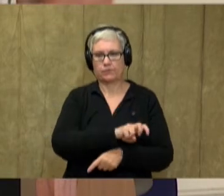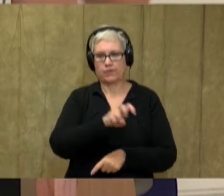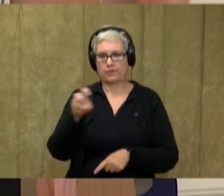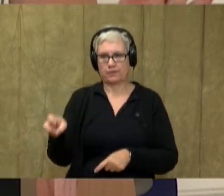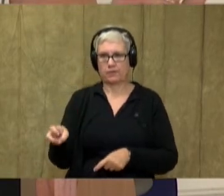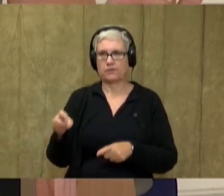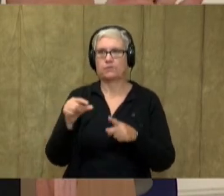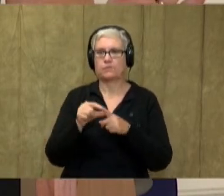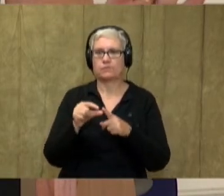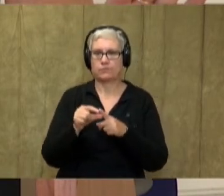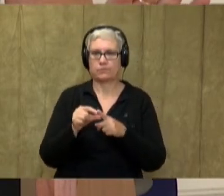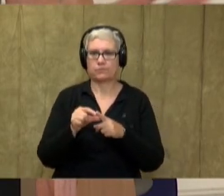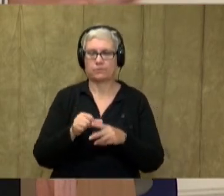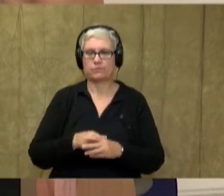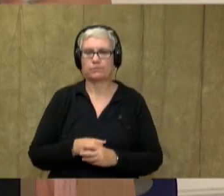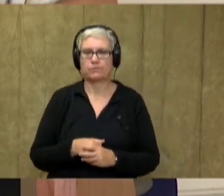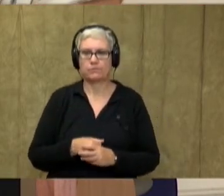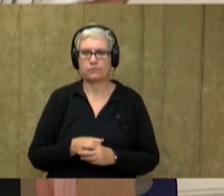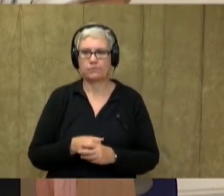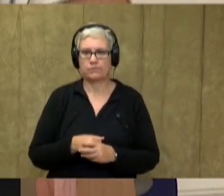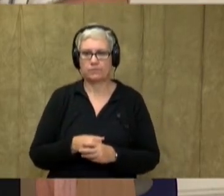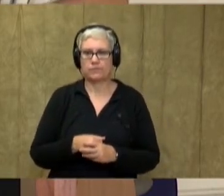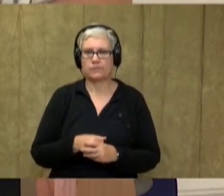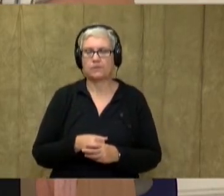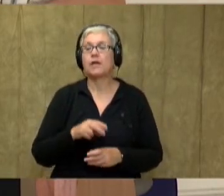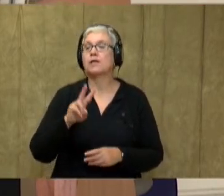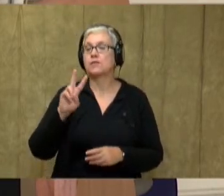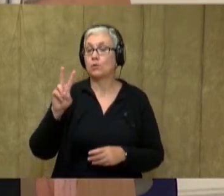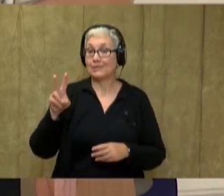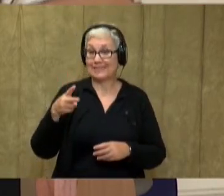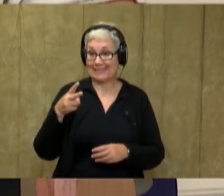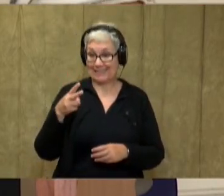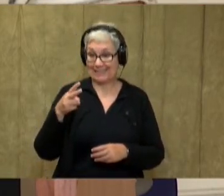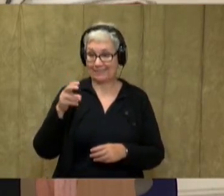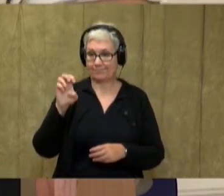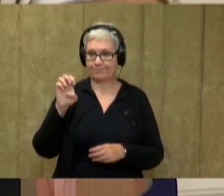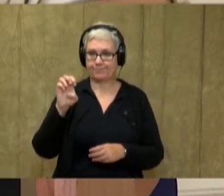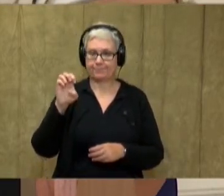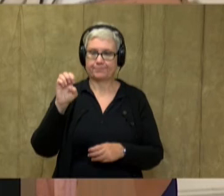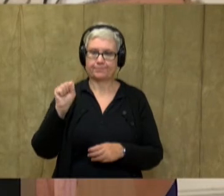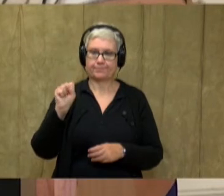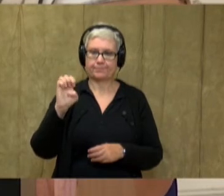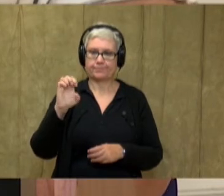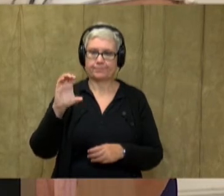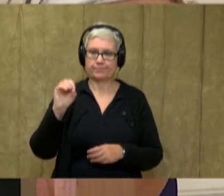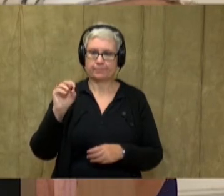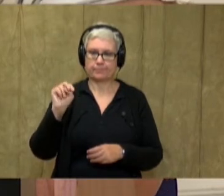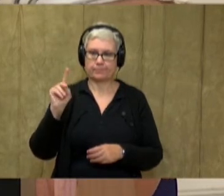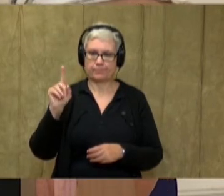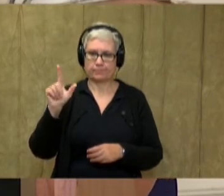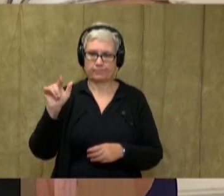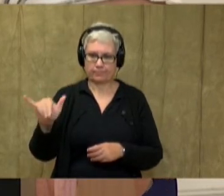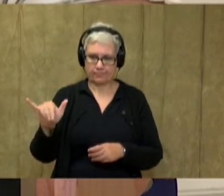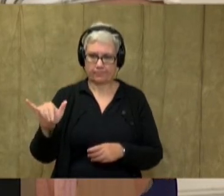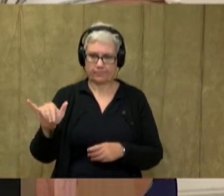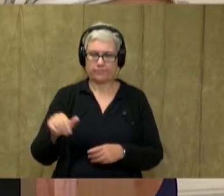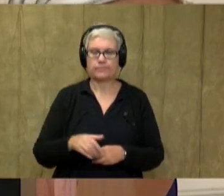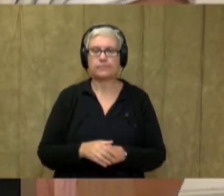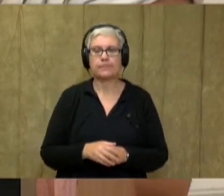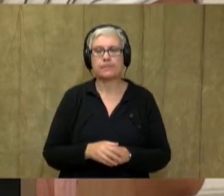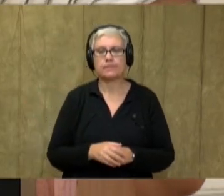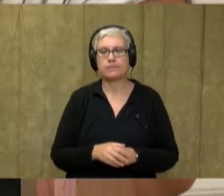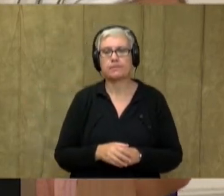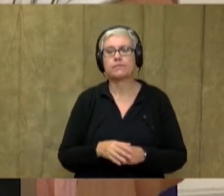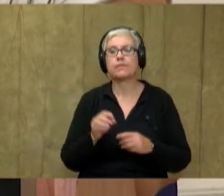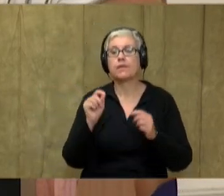we use firstly on the first one, we'll use secondly on the next one. So this is what we came up with. Secondly,